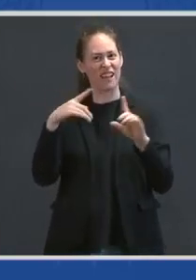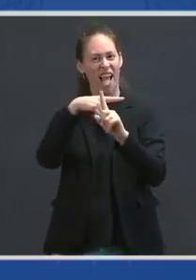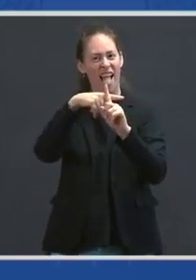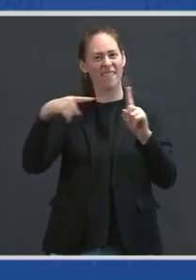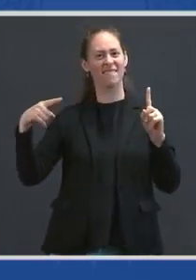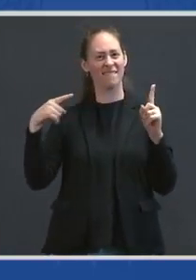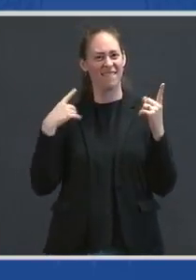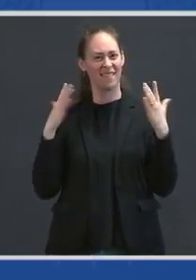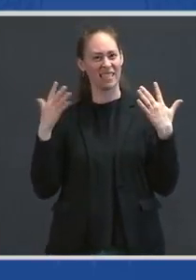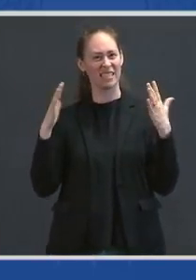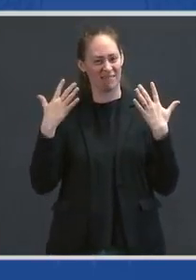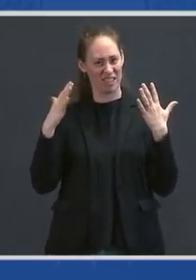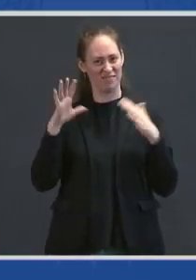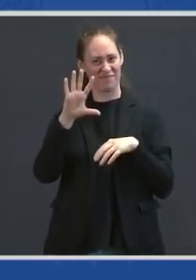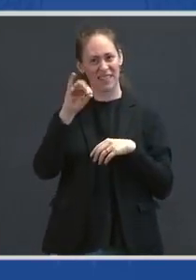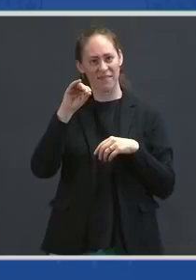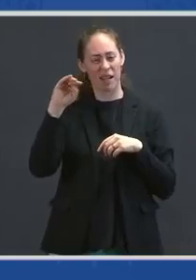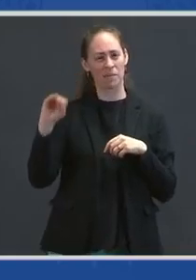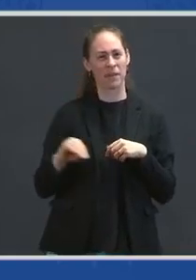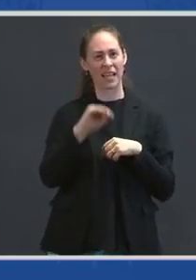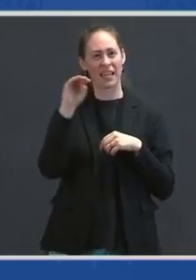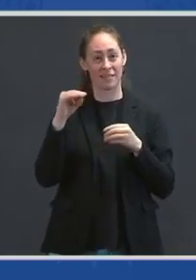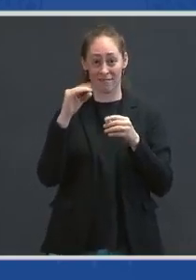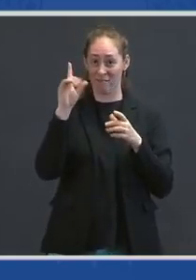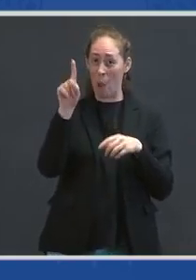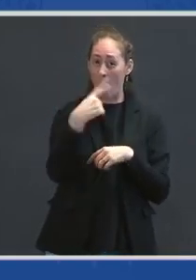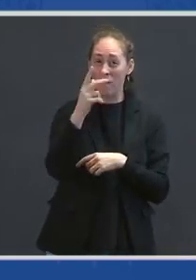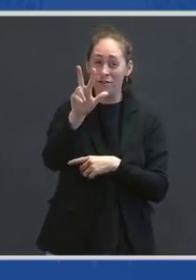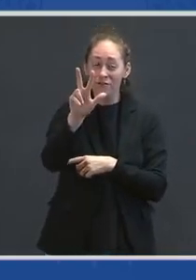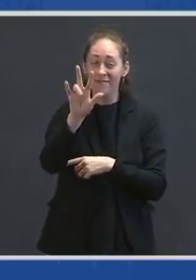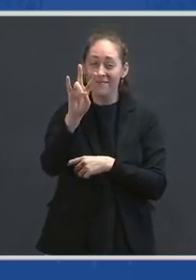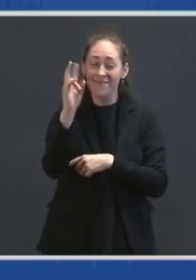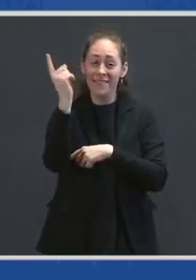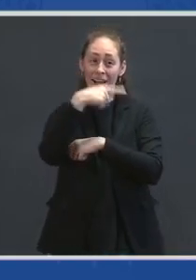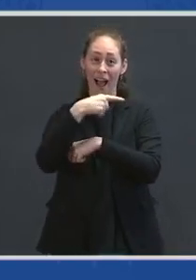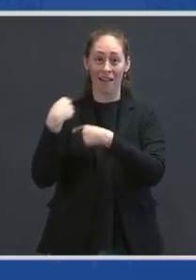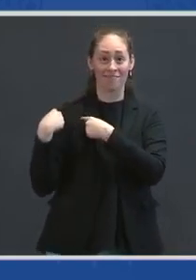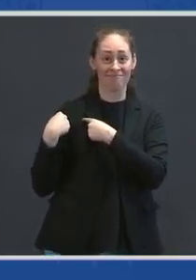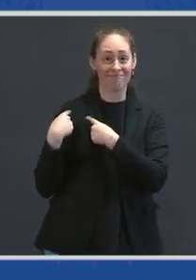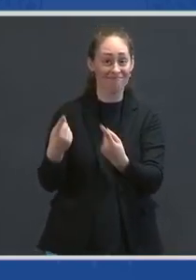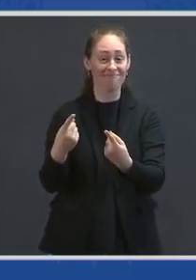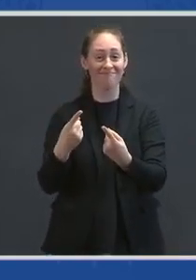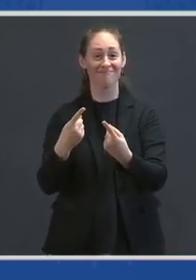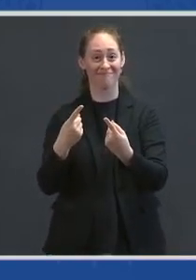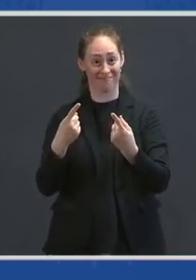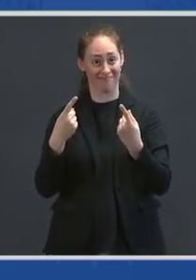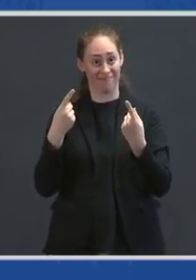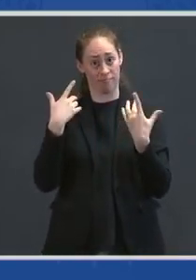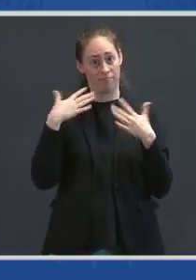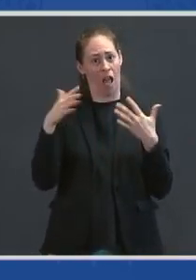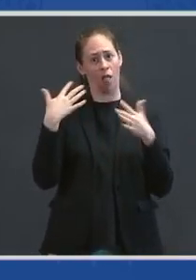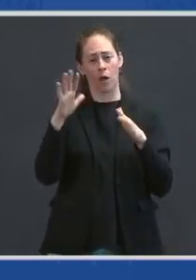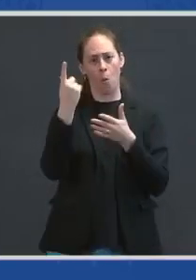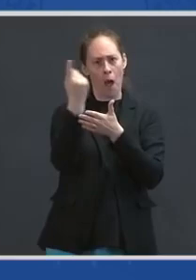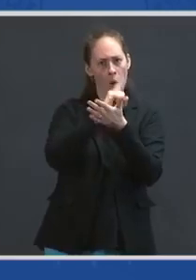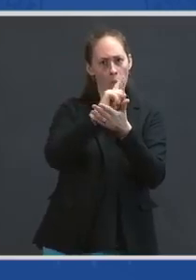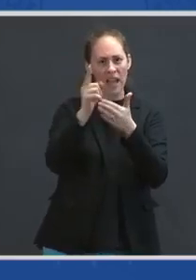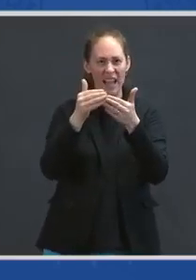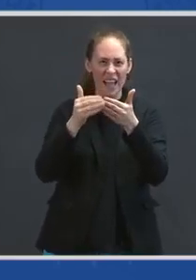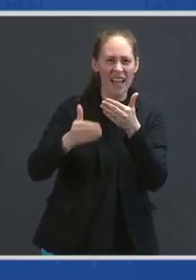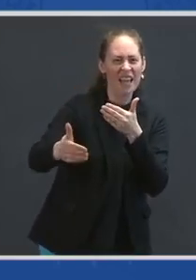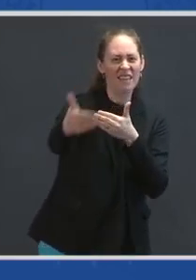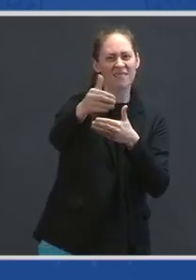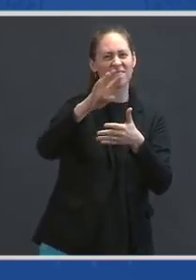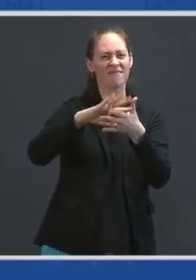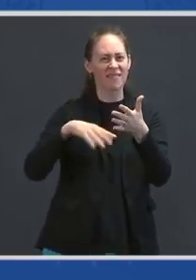since I've become president. That's weeks ahead of schedule, even with the setbacks we faced during the recent winter